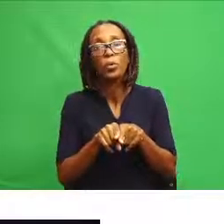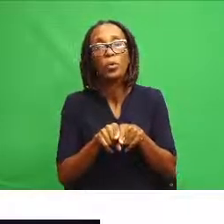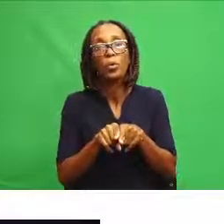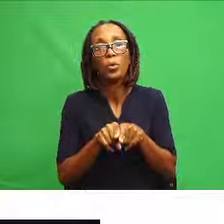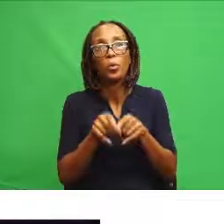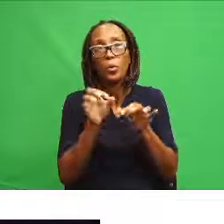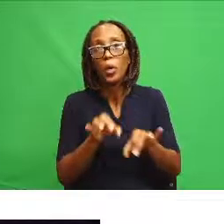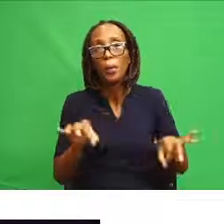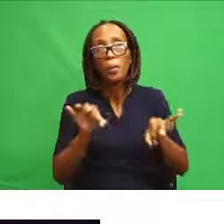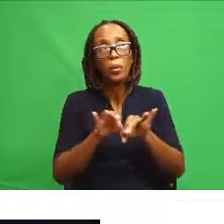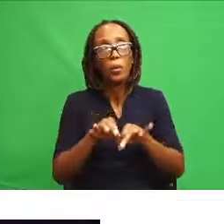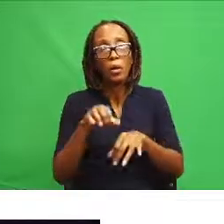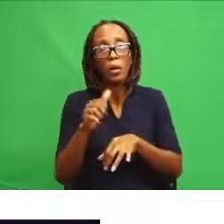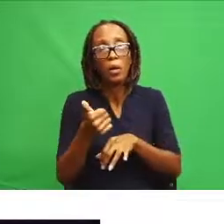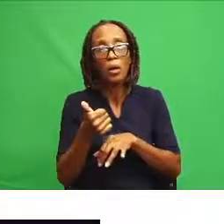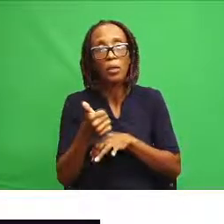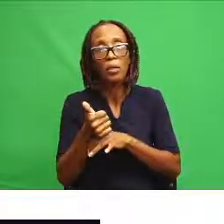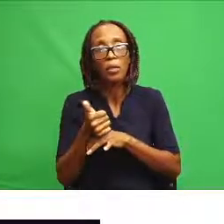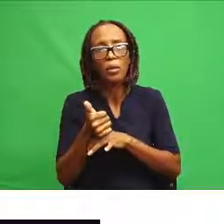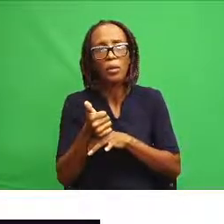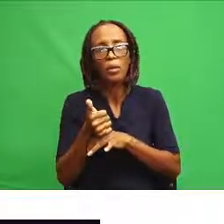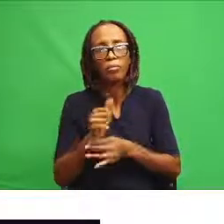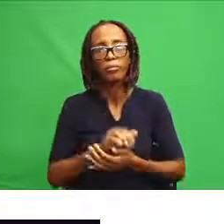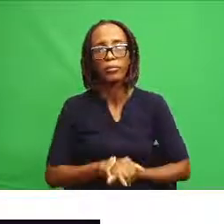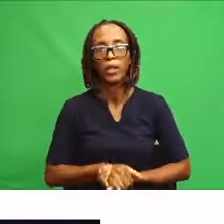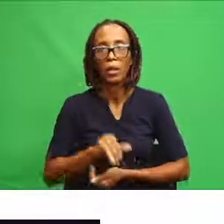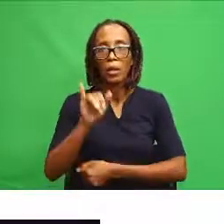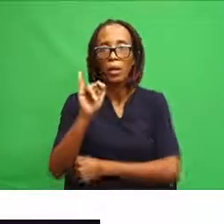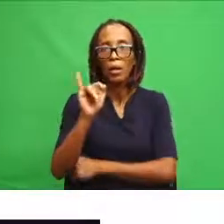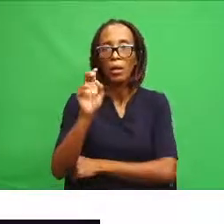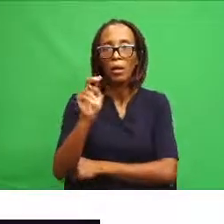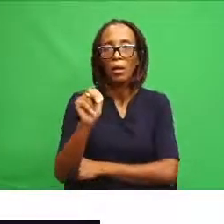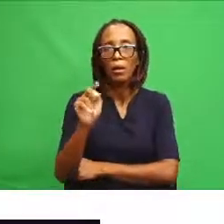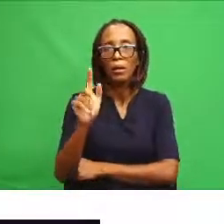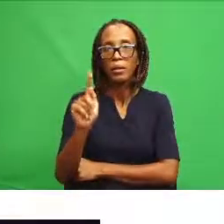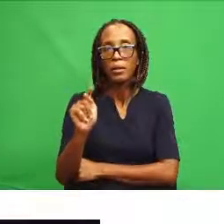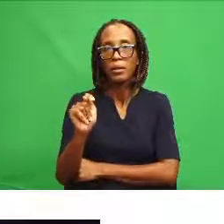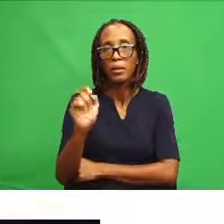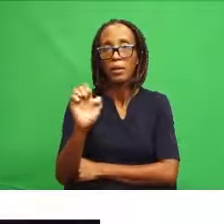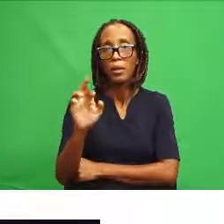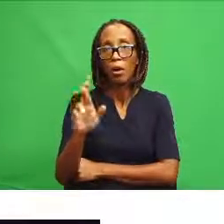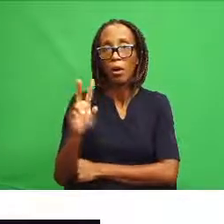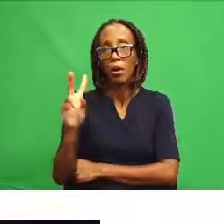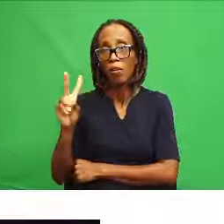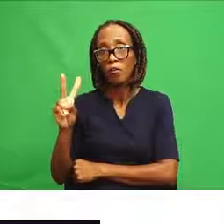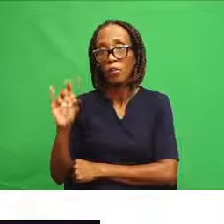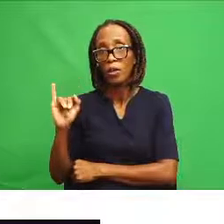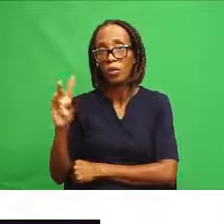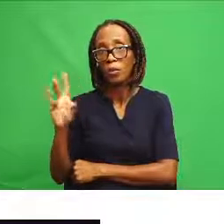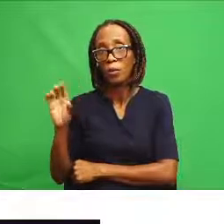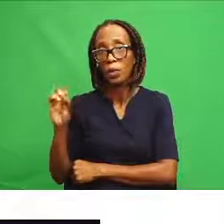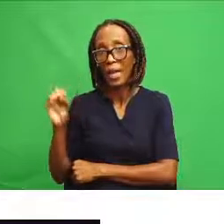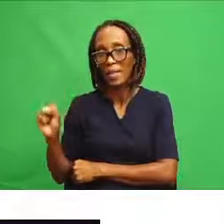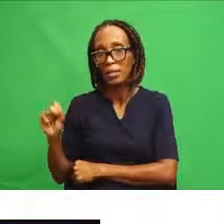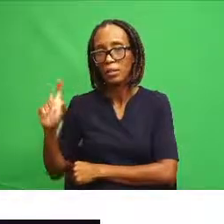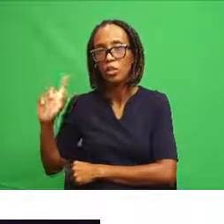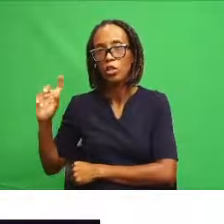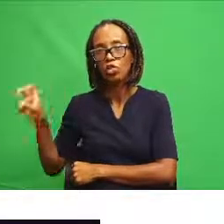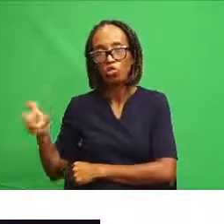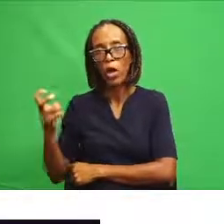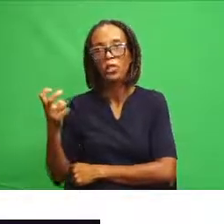talked about is something called an inter vivos transfer. And that means to say that you distribute your